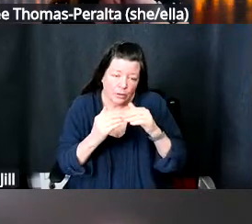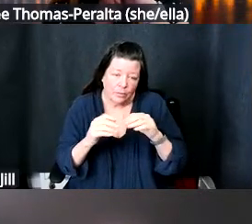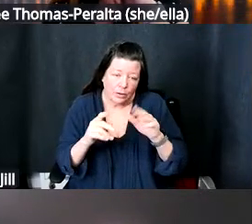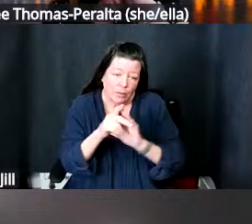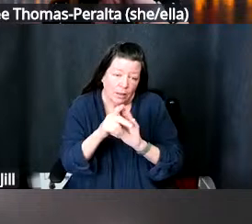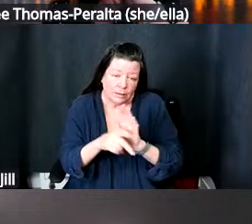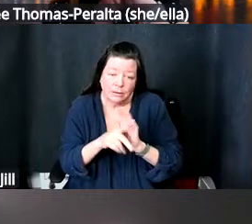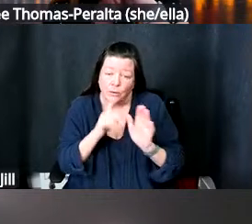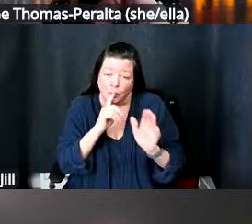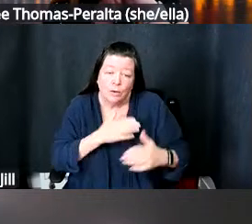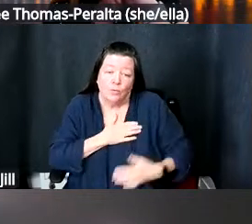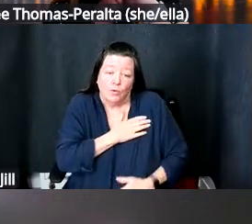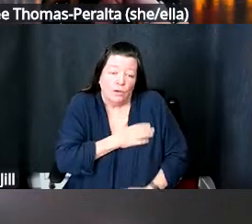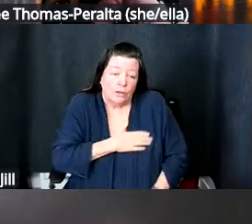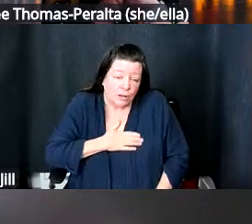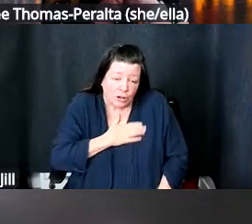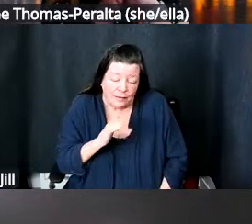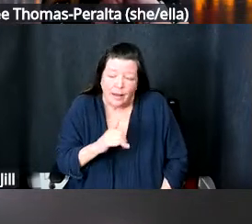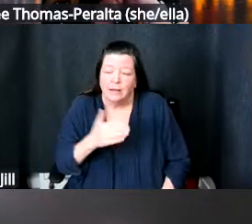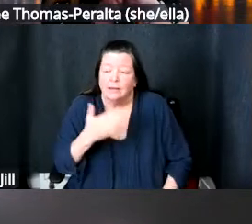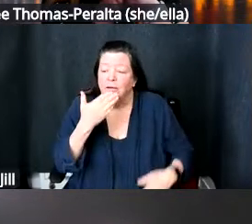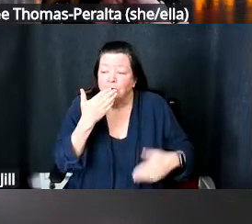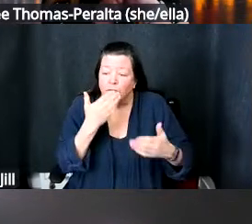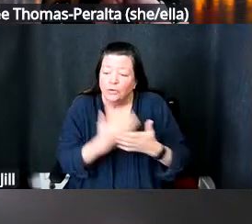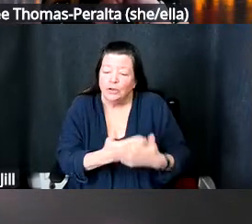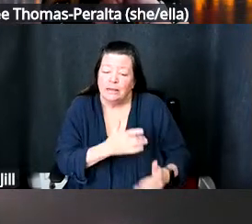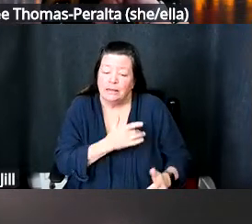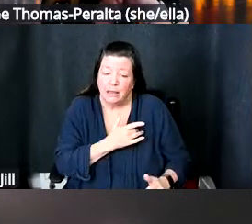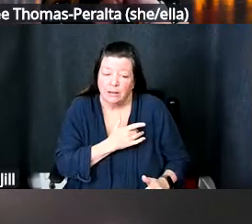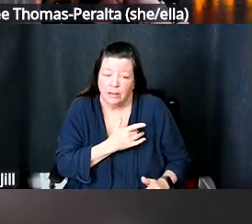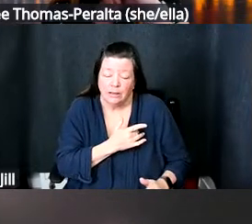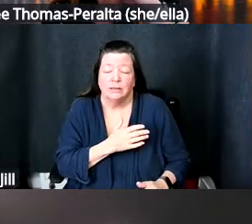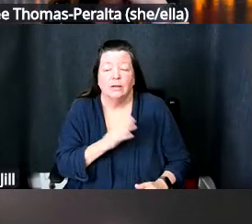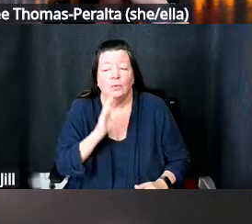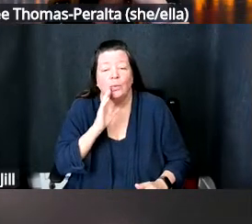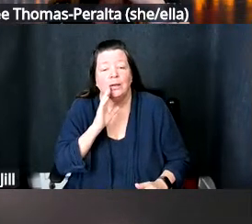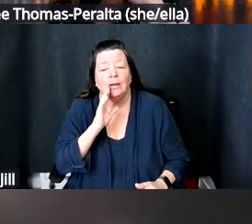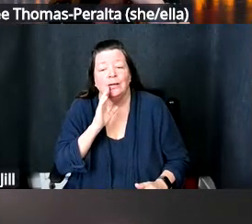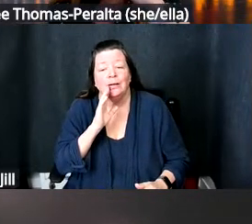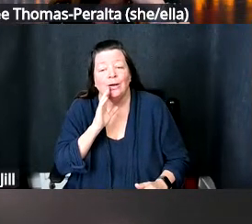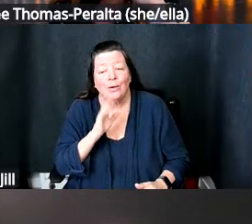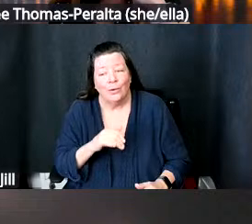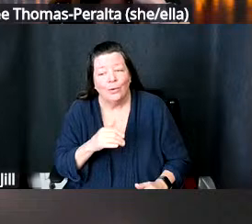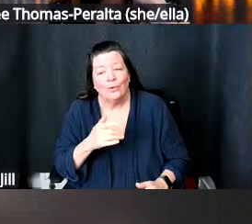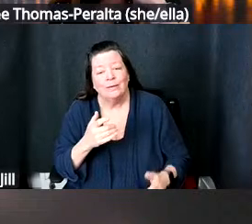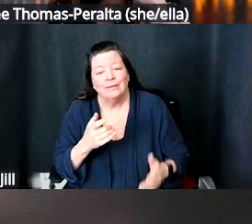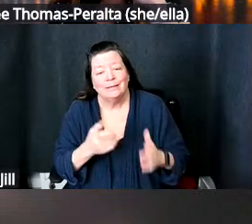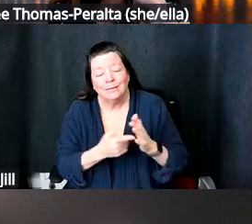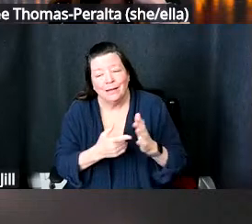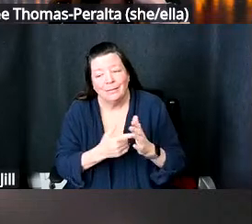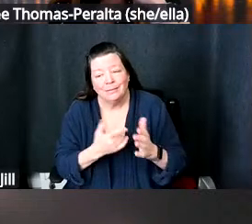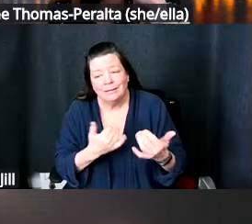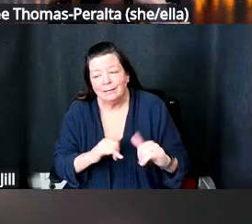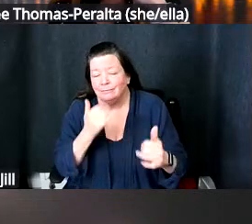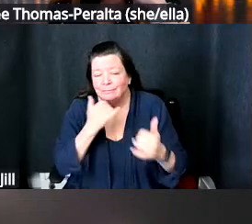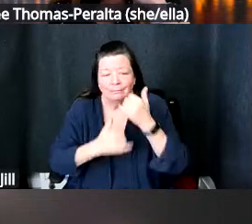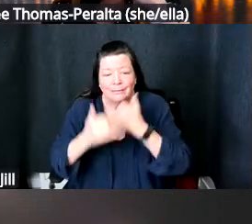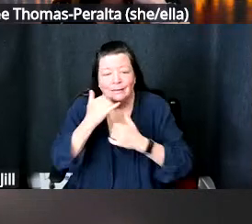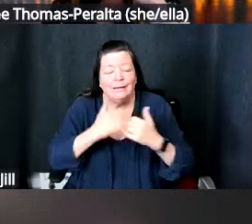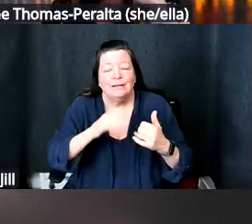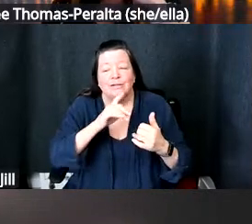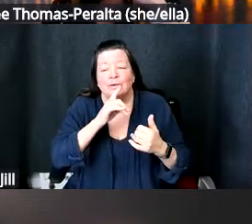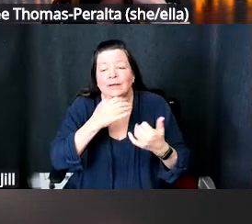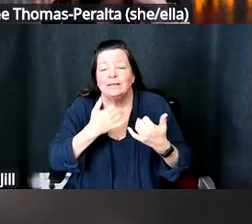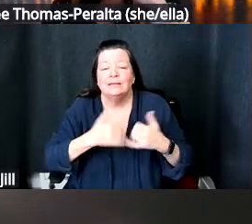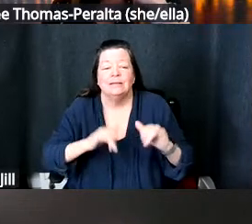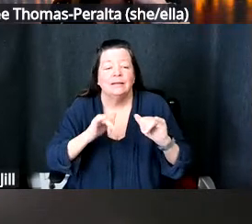and good intentions. We know where good intentions take us, right? And so it's so important to be